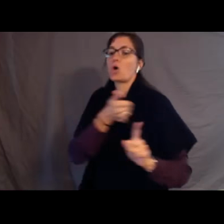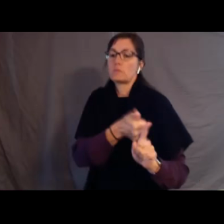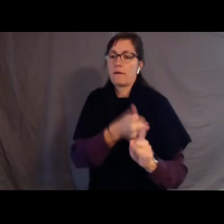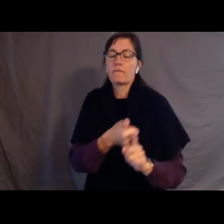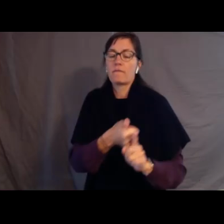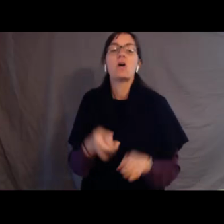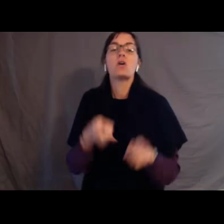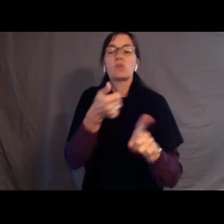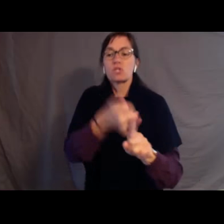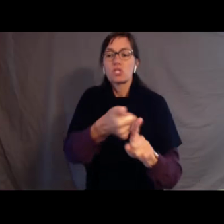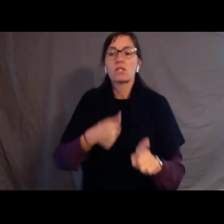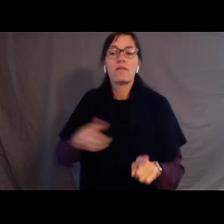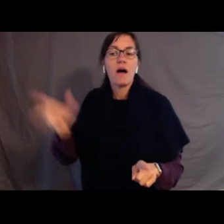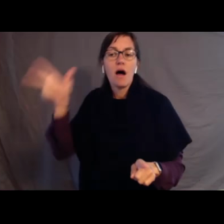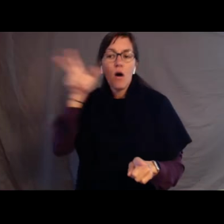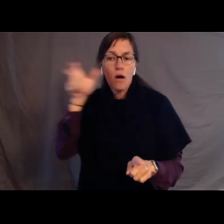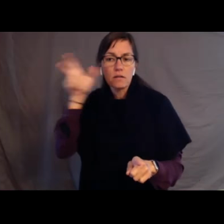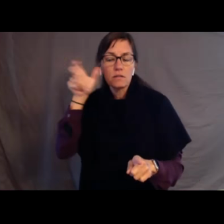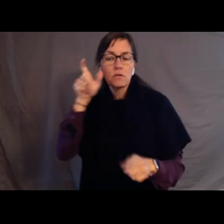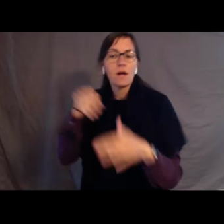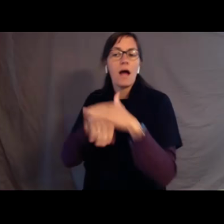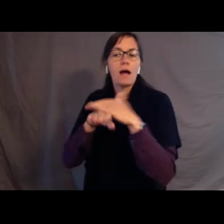hearing, auditory access.